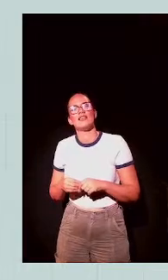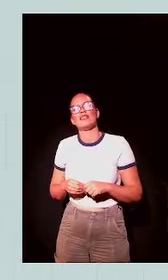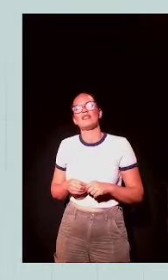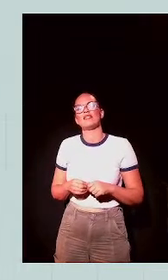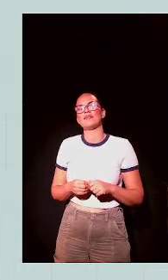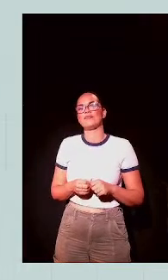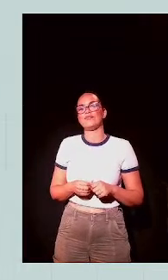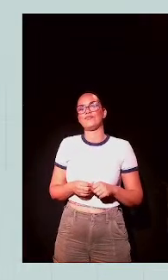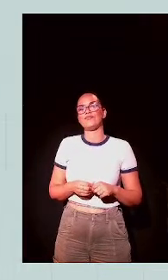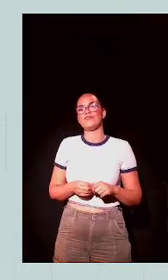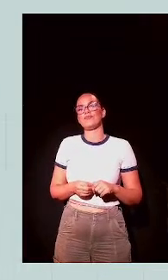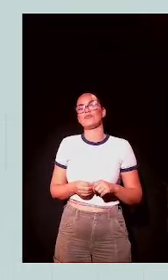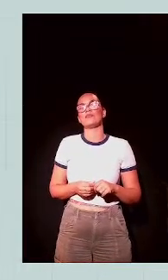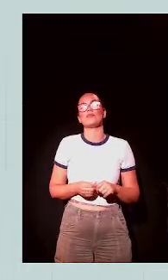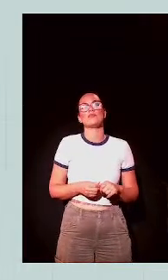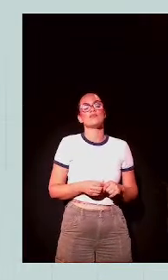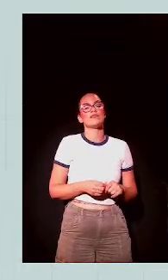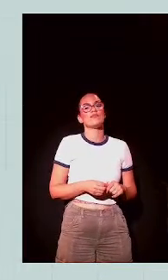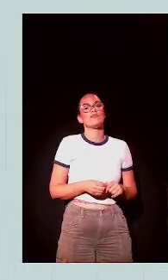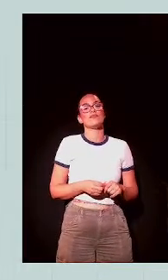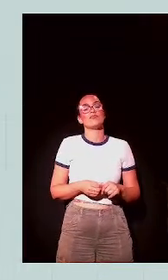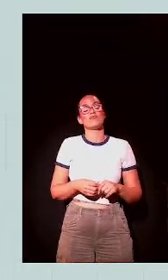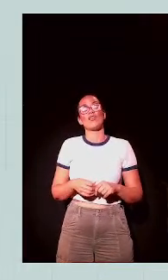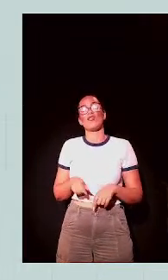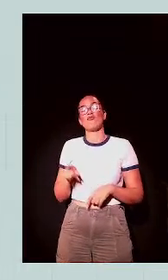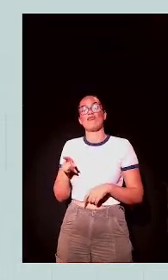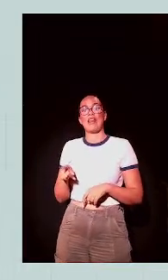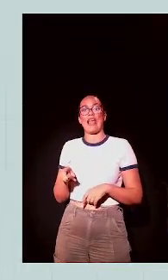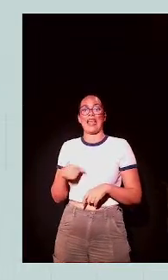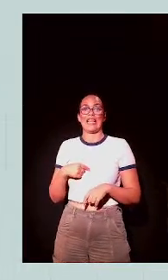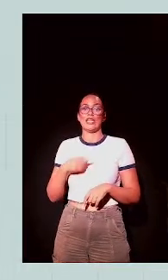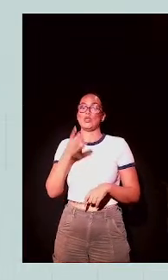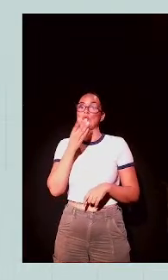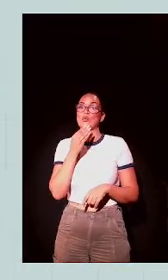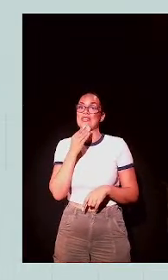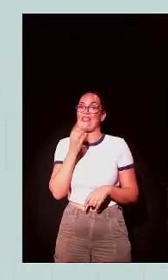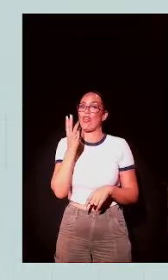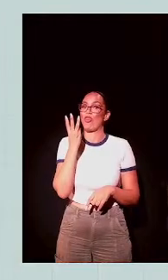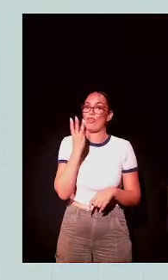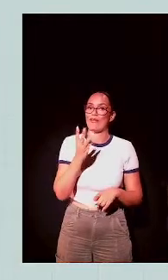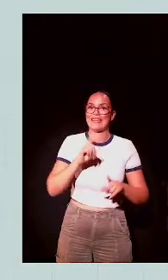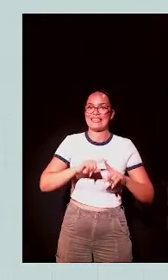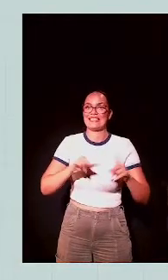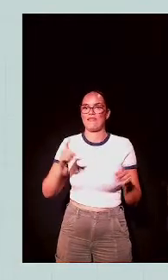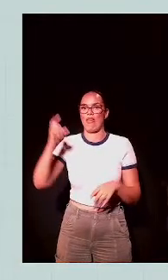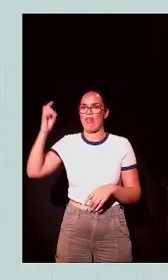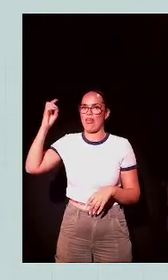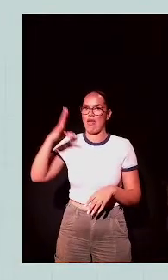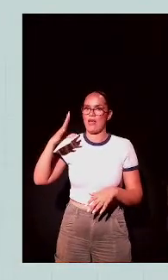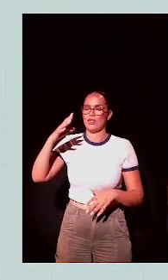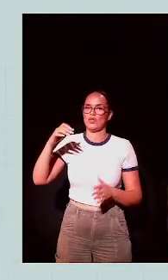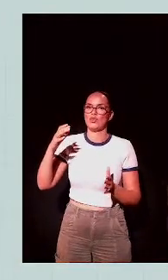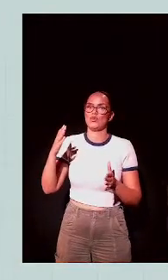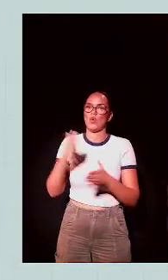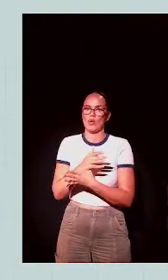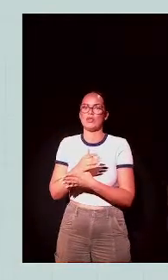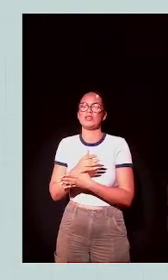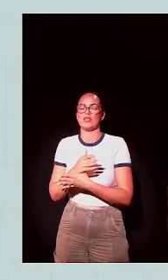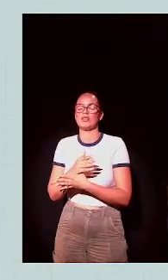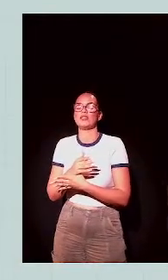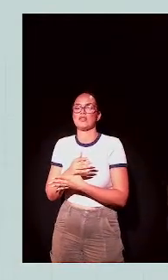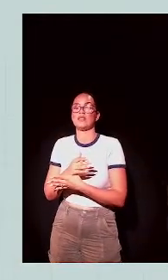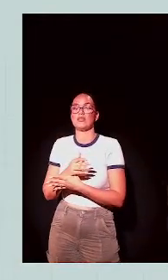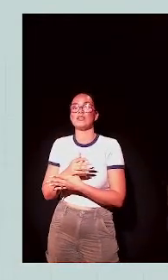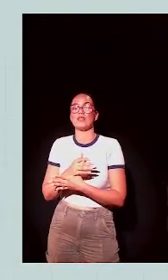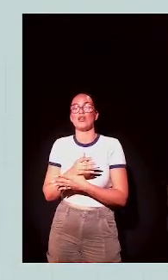loop, but it takes quite a long time. It's using 3 LFO-like sources at different rates, summing them, using